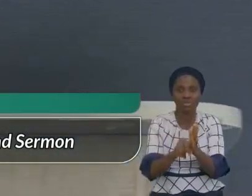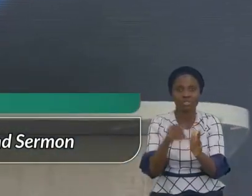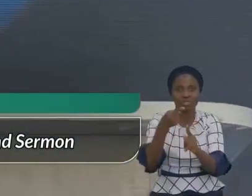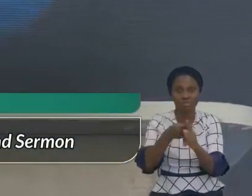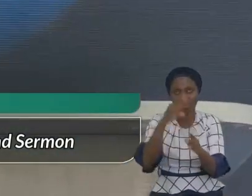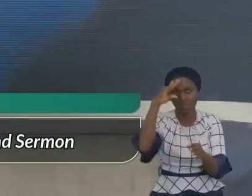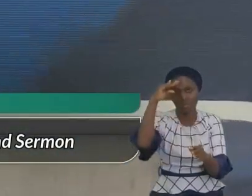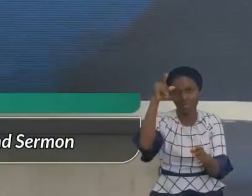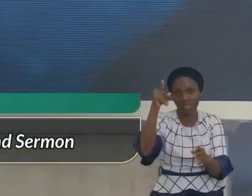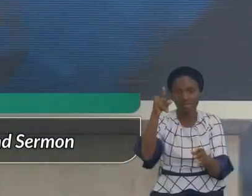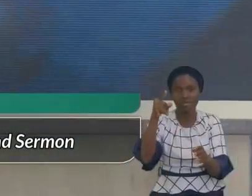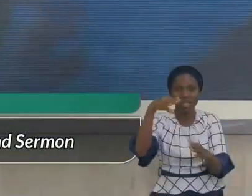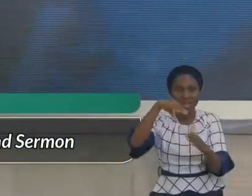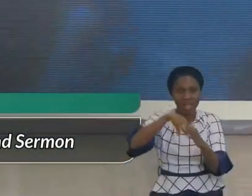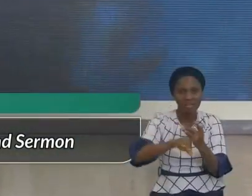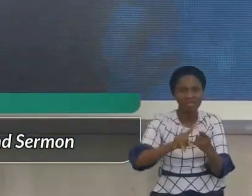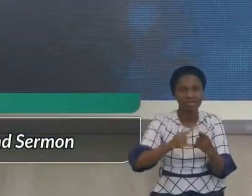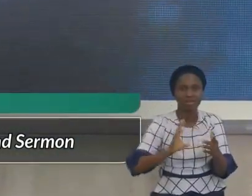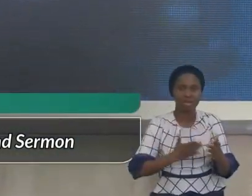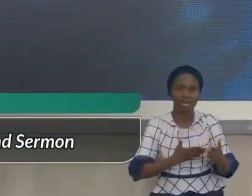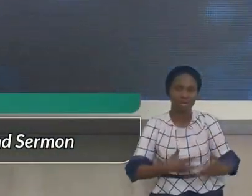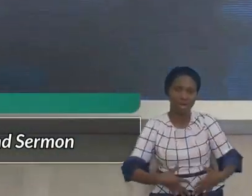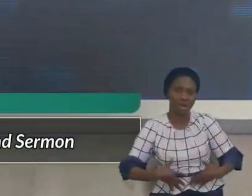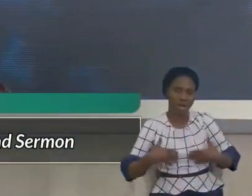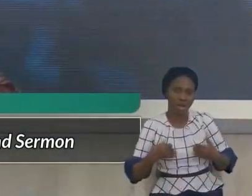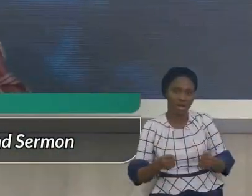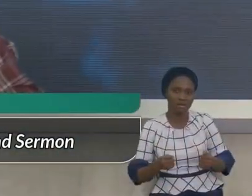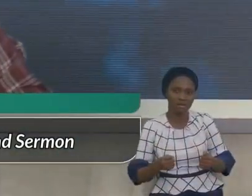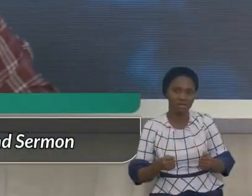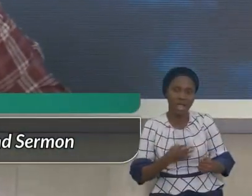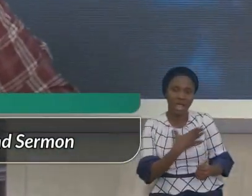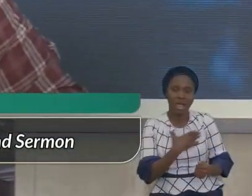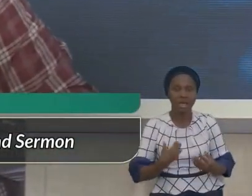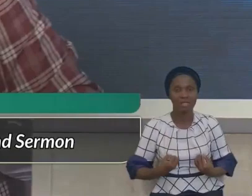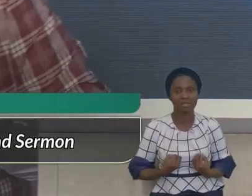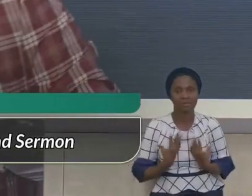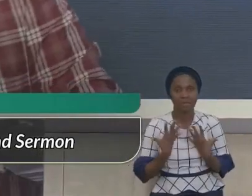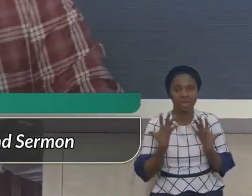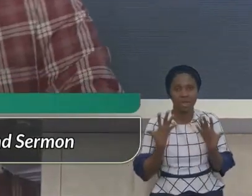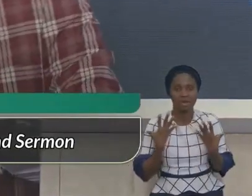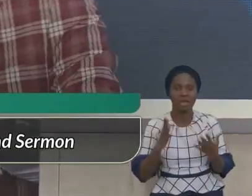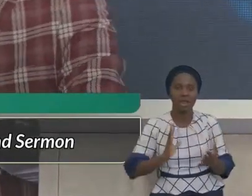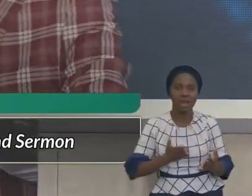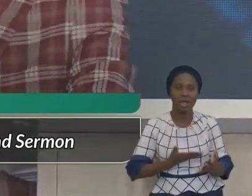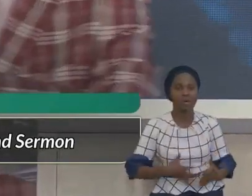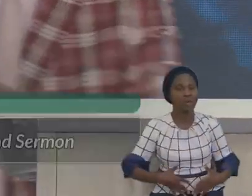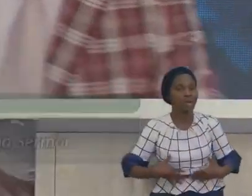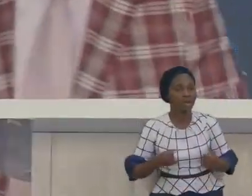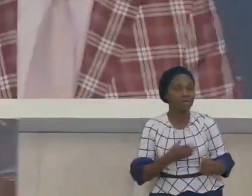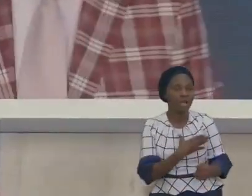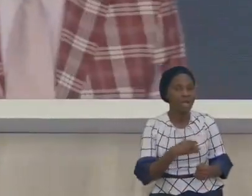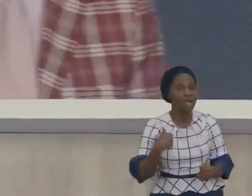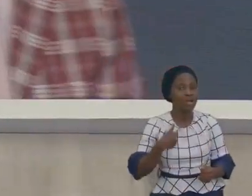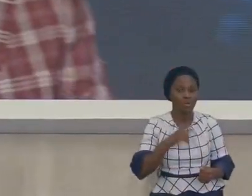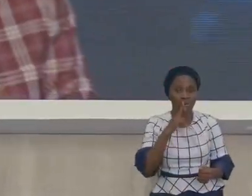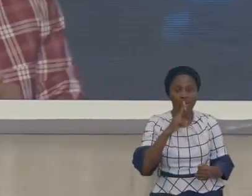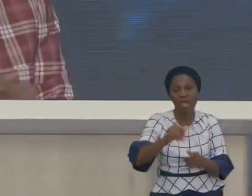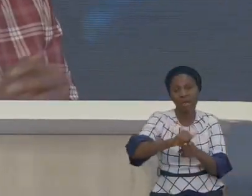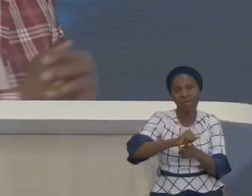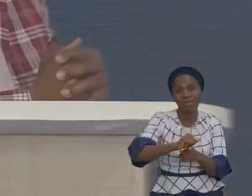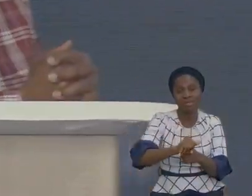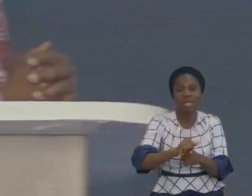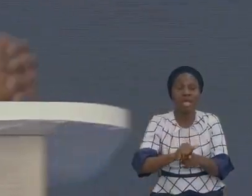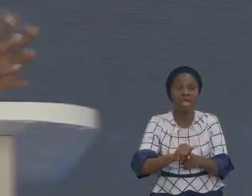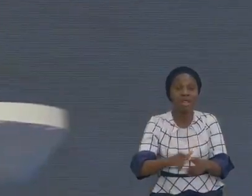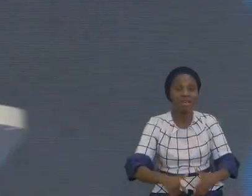inspiring our lives, and we're living according to the word he has revealed.